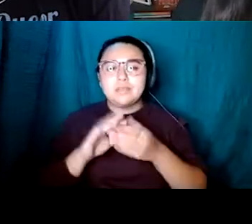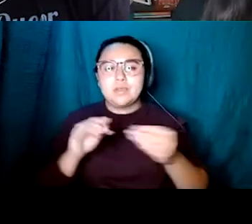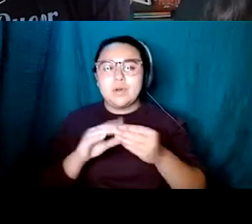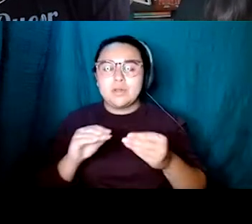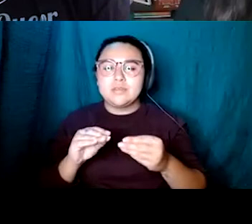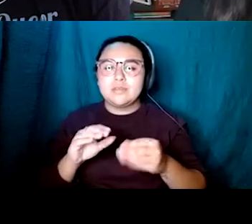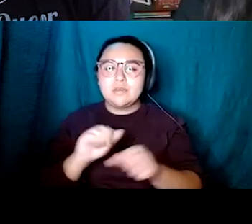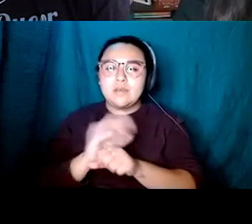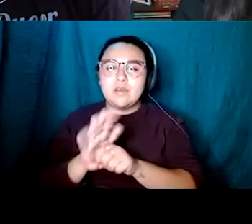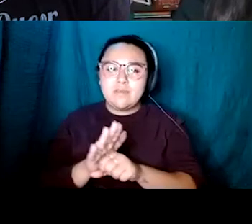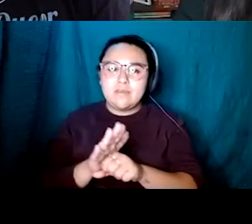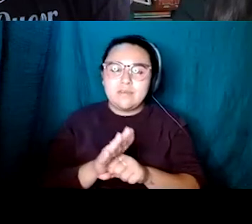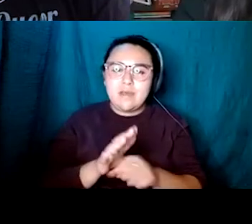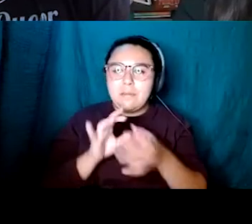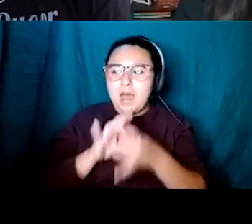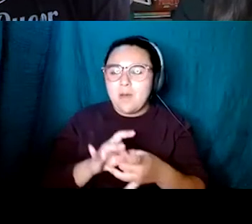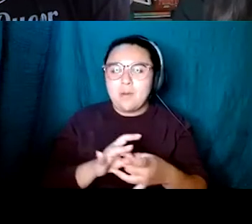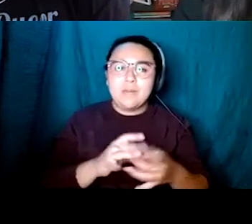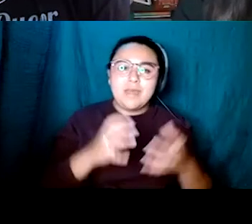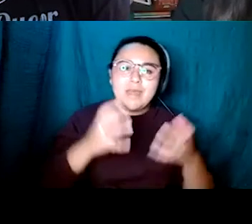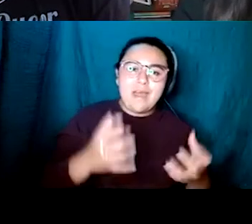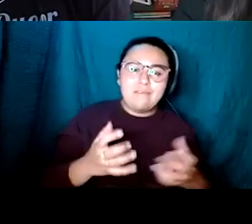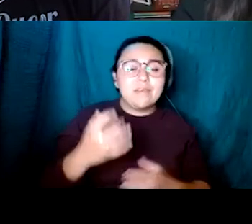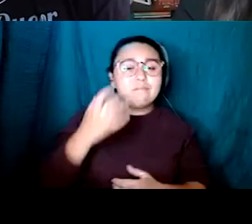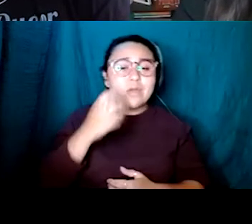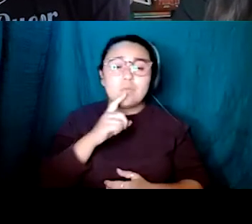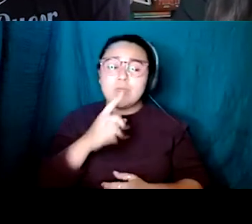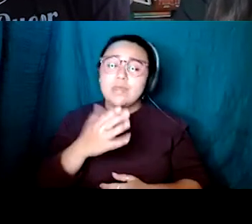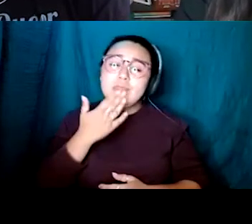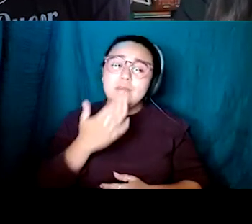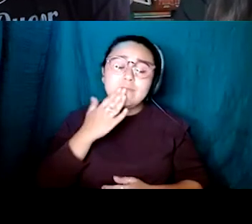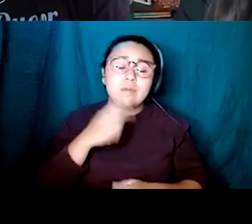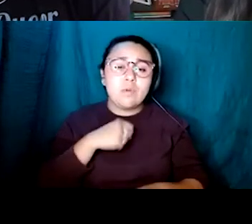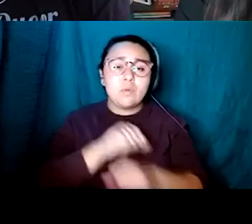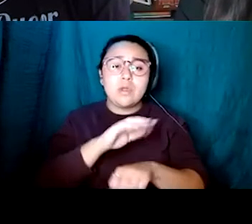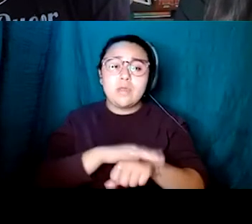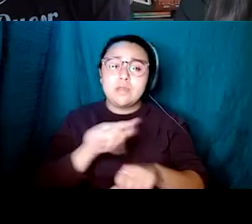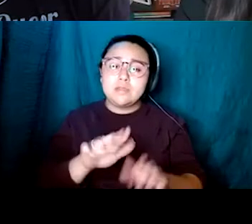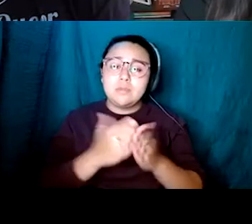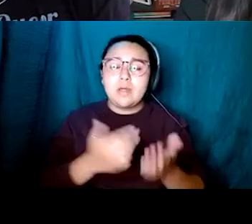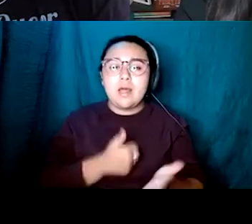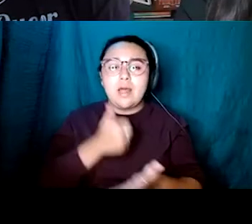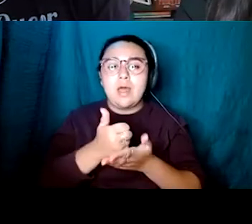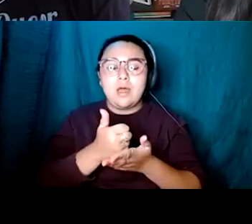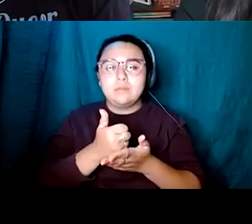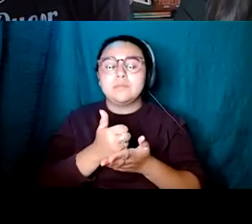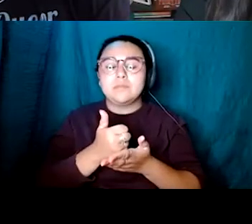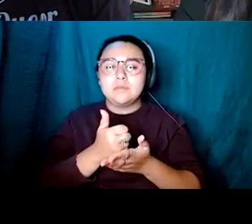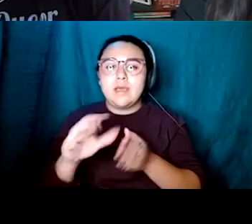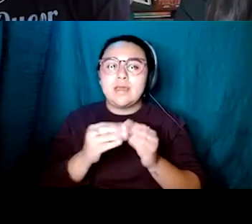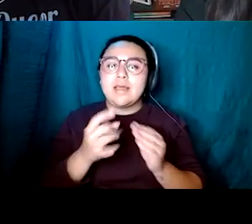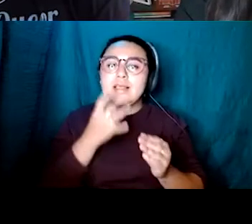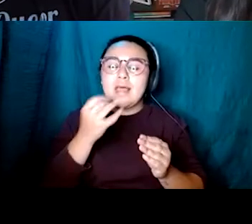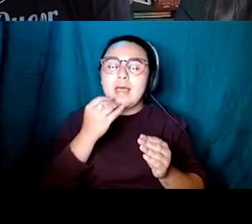lot to deal with. And so thankfully working on this anthology really helped put a light on the tunnel for me